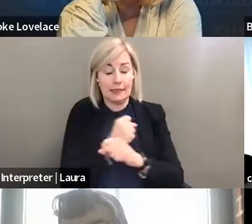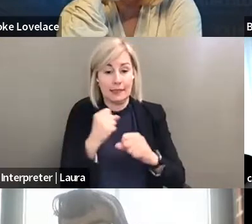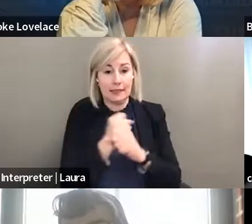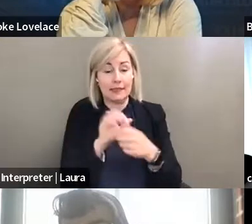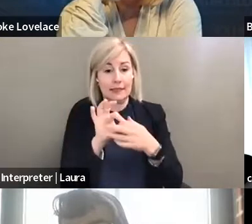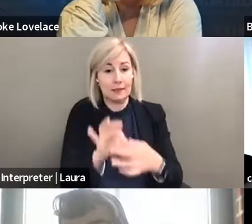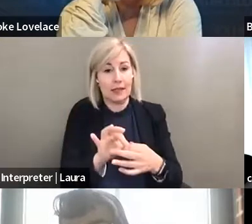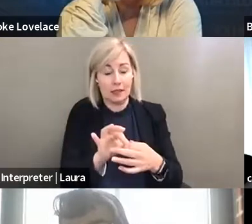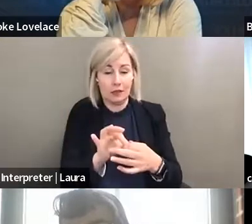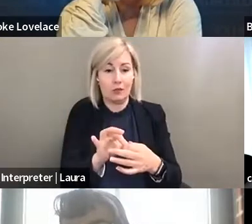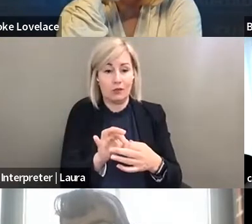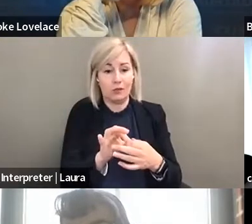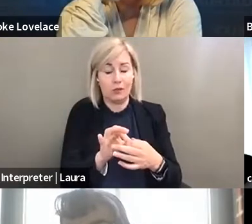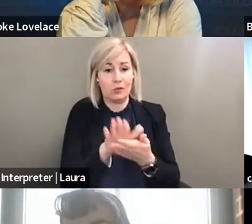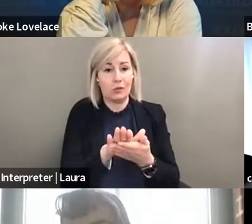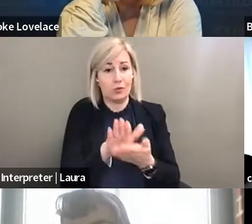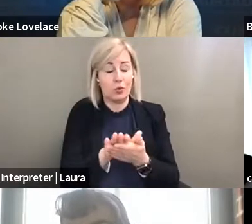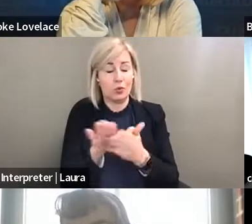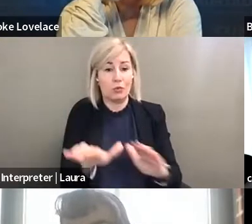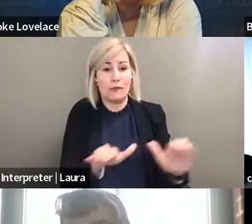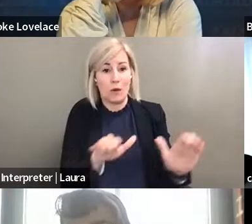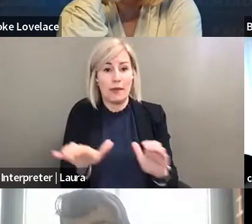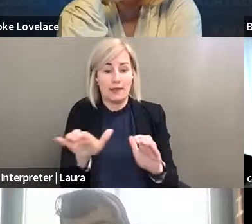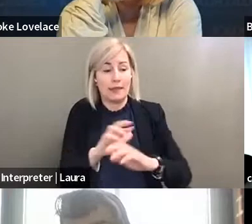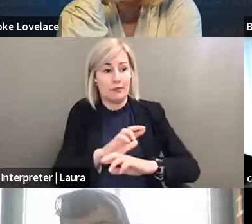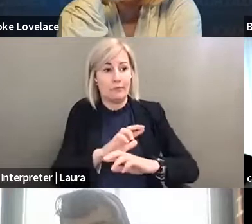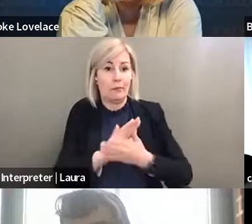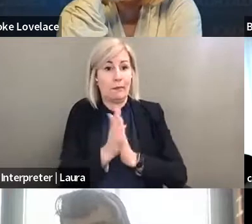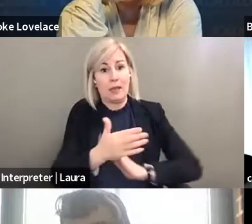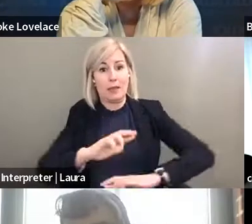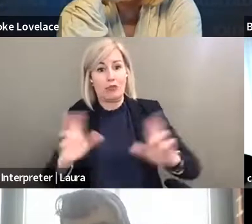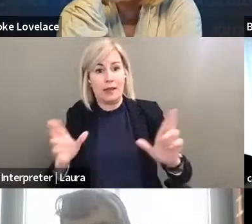around school performance and readiness there.